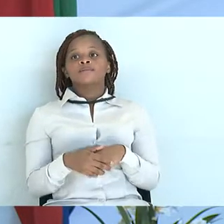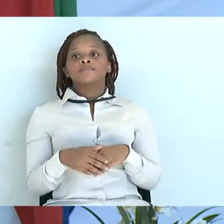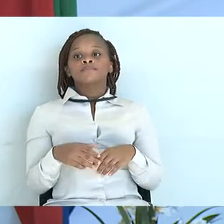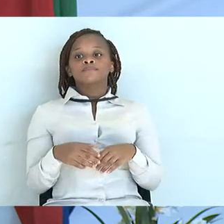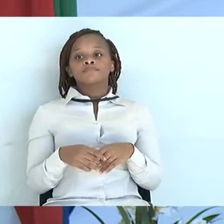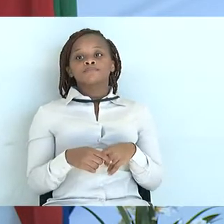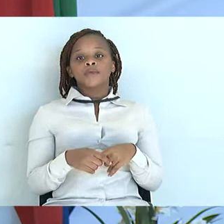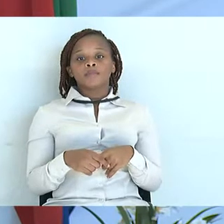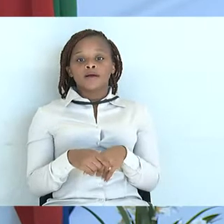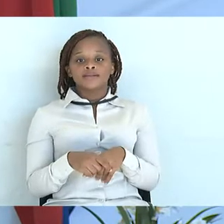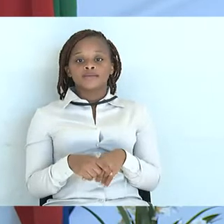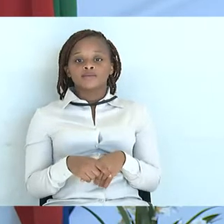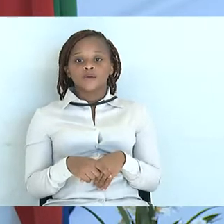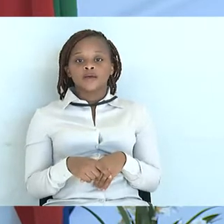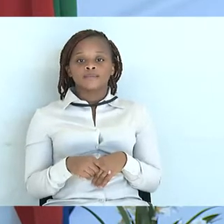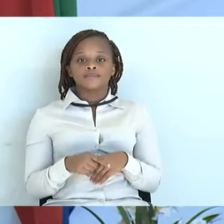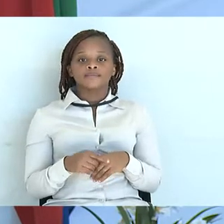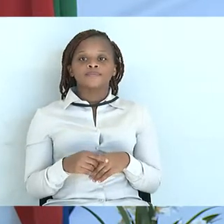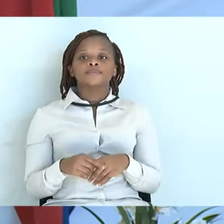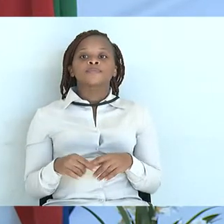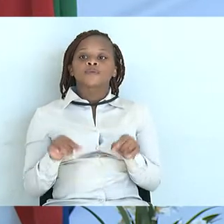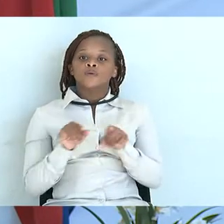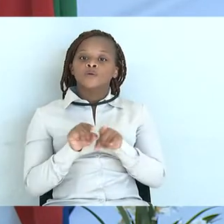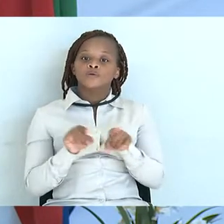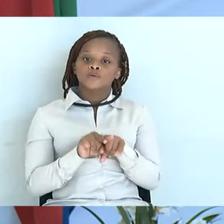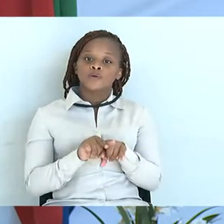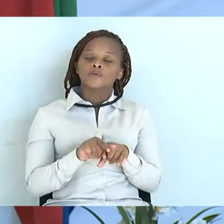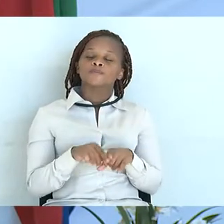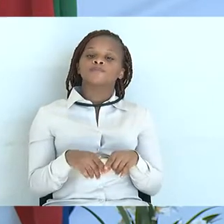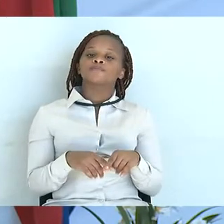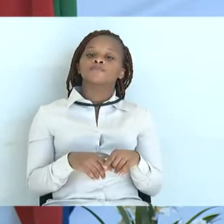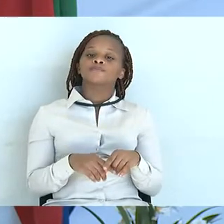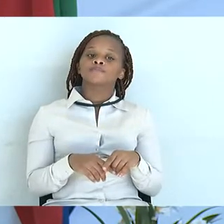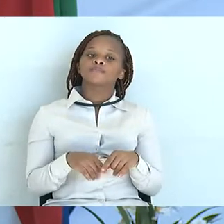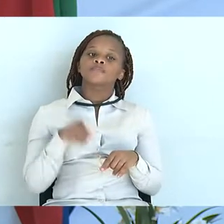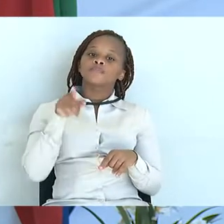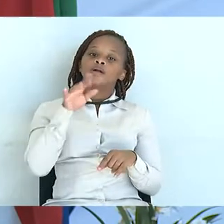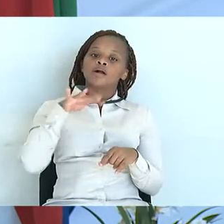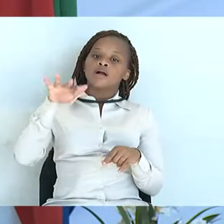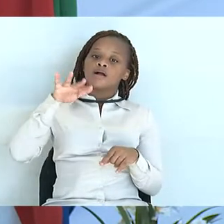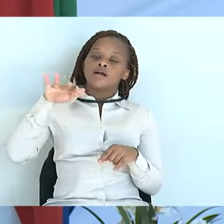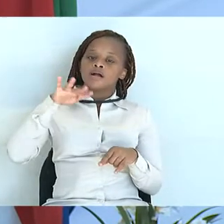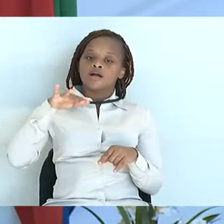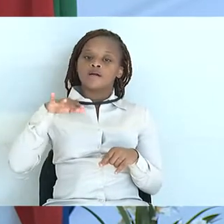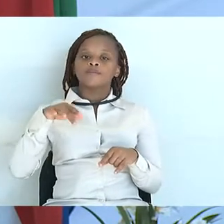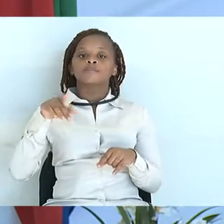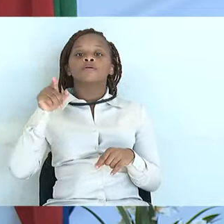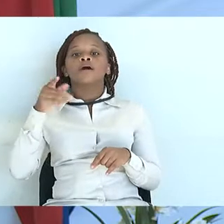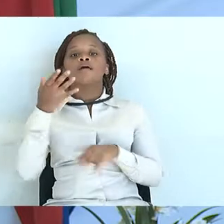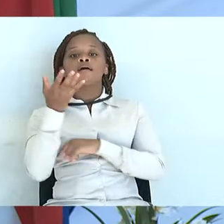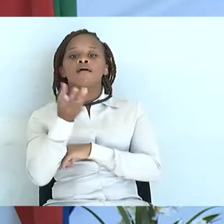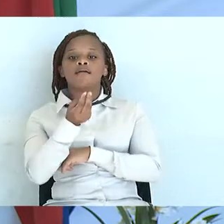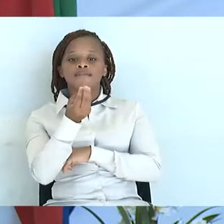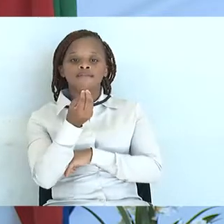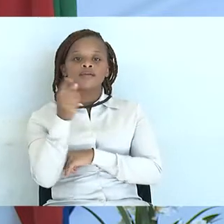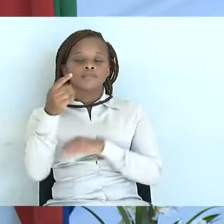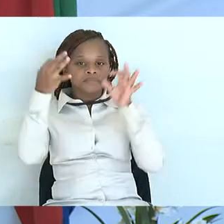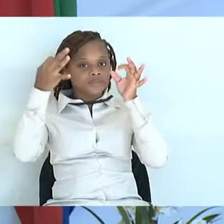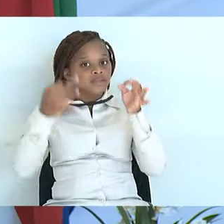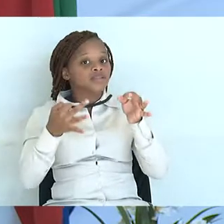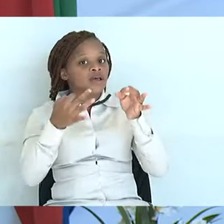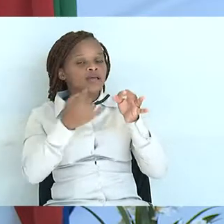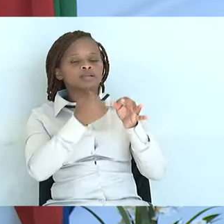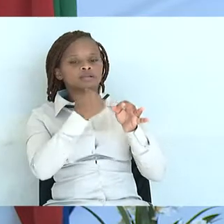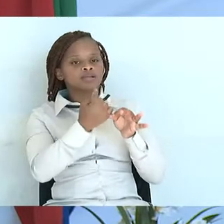population. And also we look at Ethiopia. Ethiopia, they took an intentional decision to say,